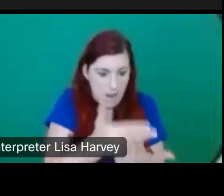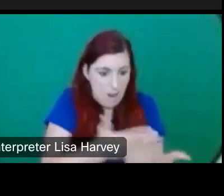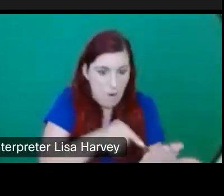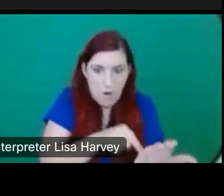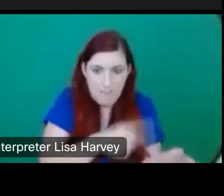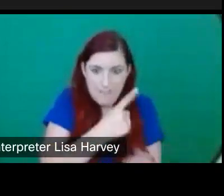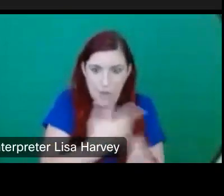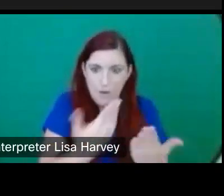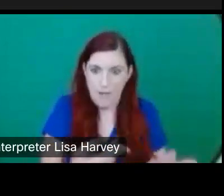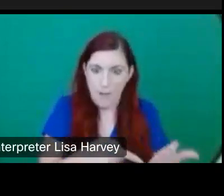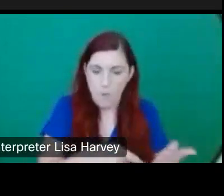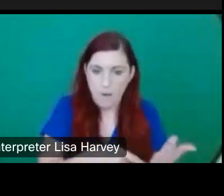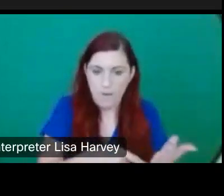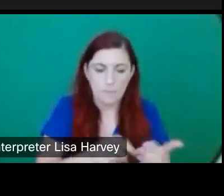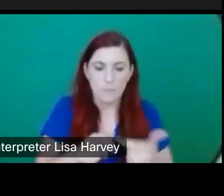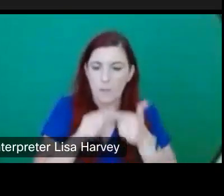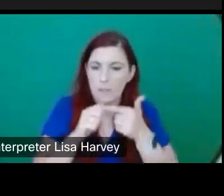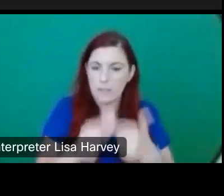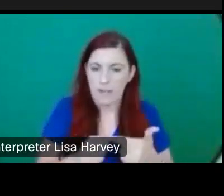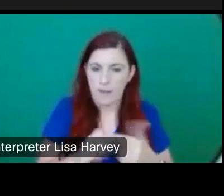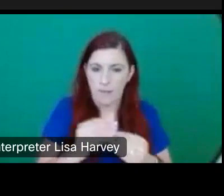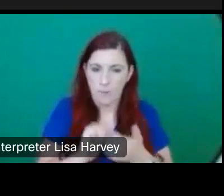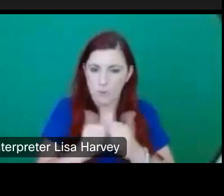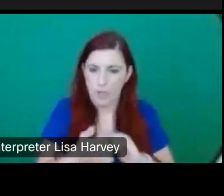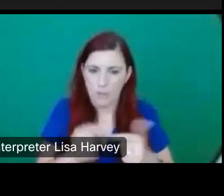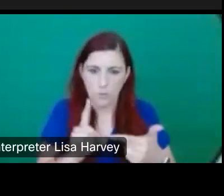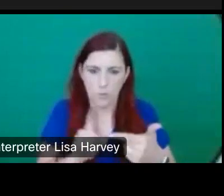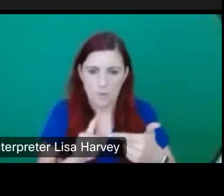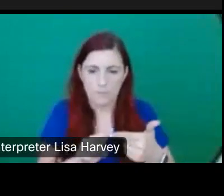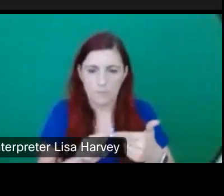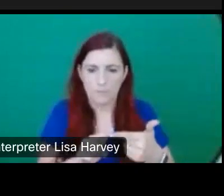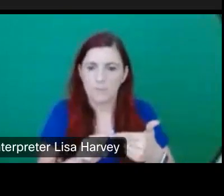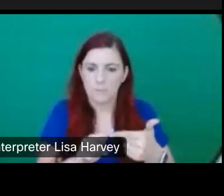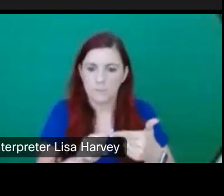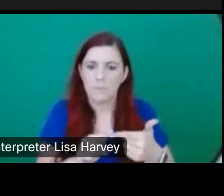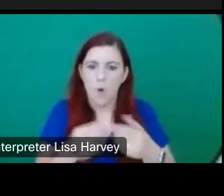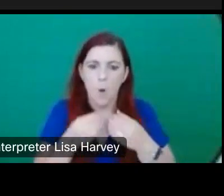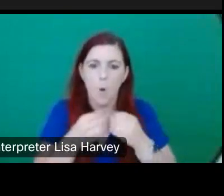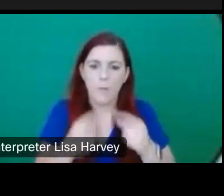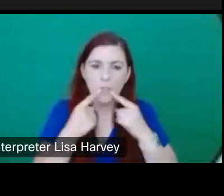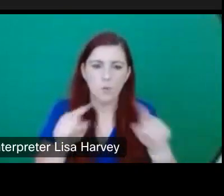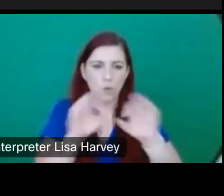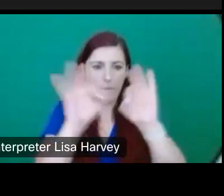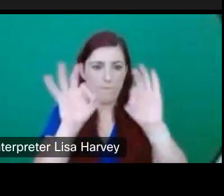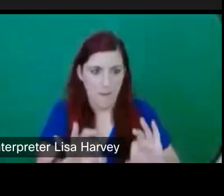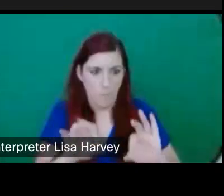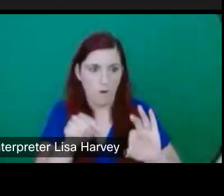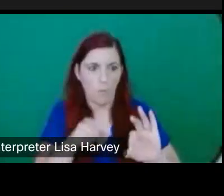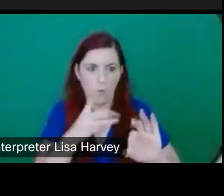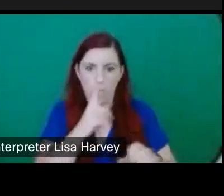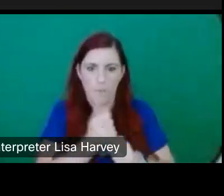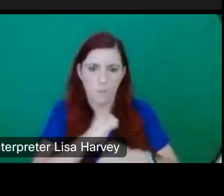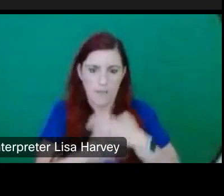that's the first thing. The second bit is our open disclosure framework, which we'll also be talking about